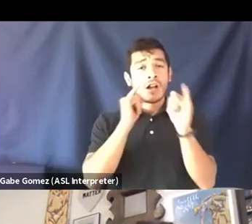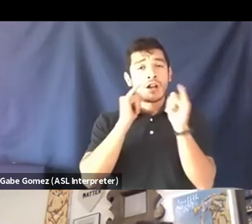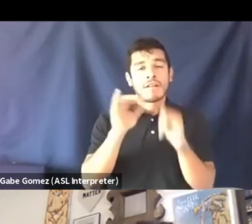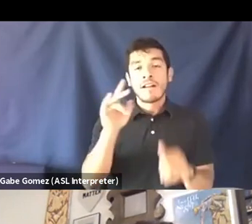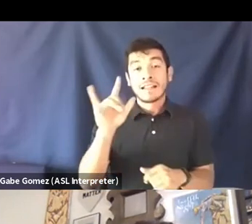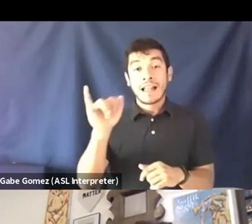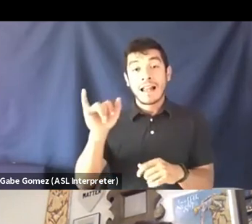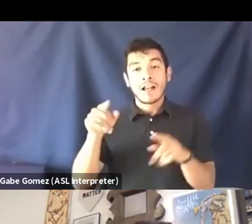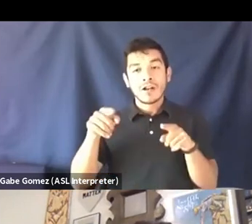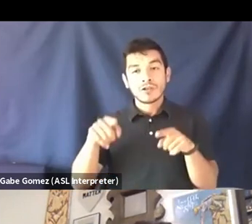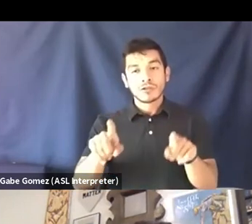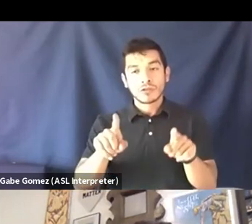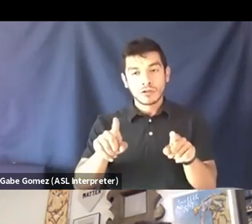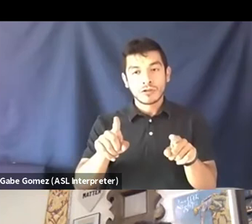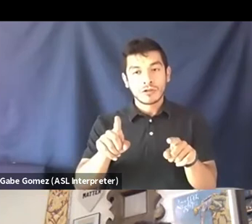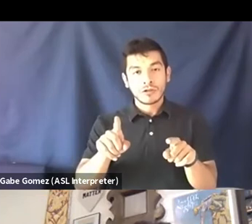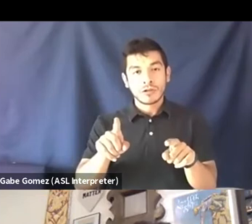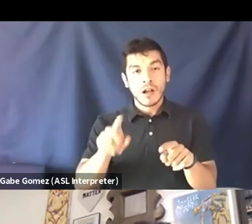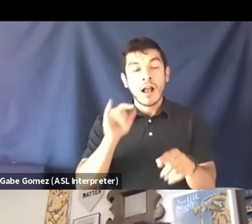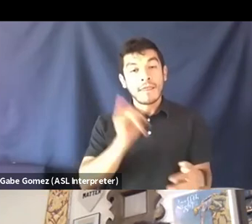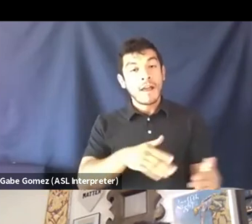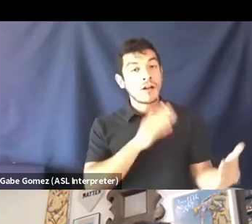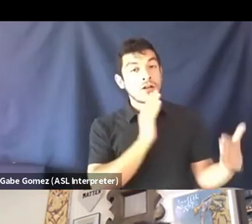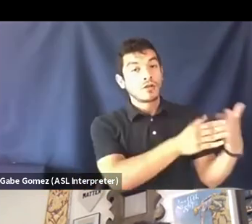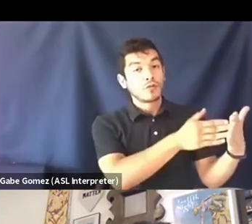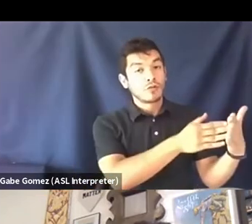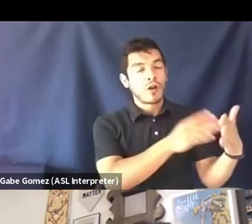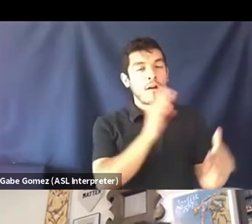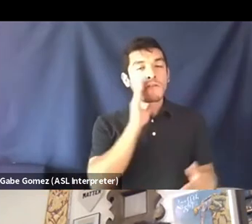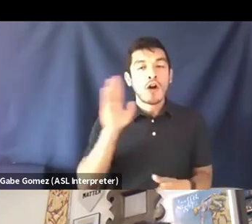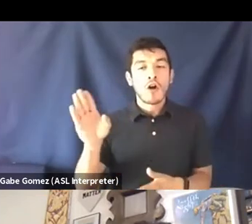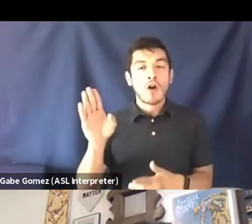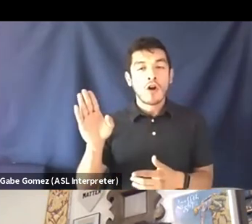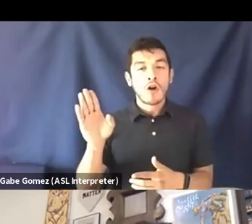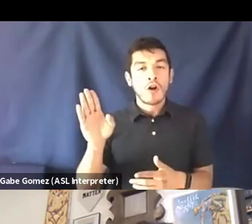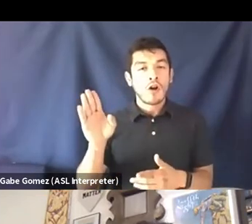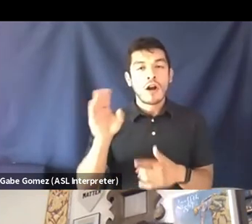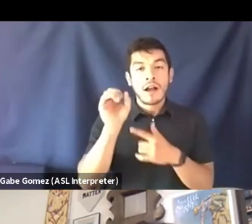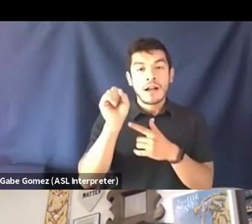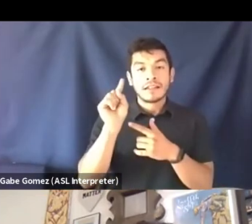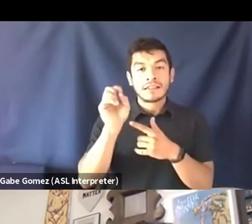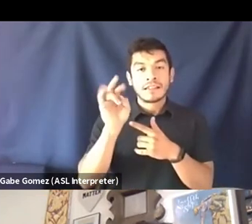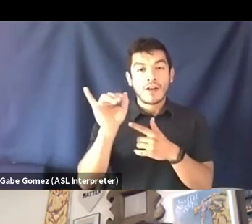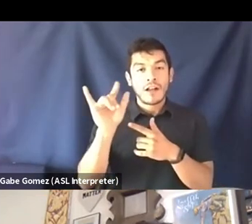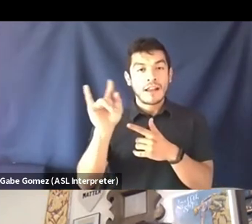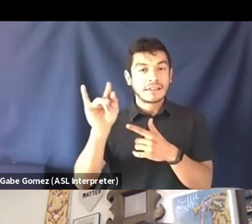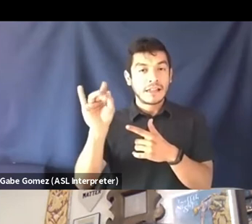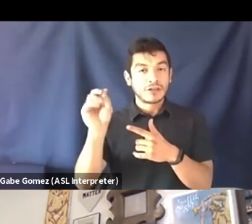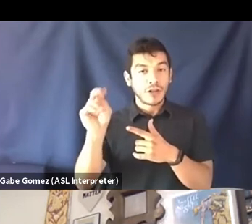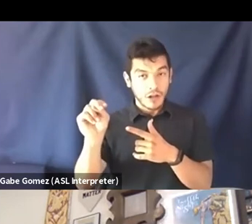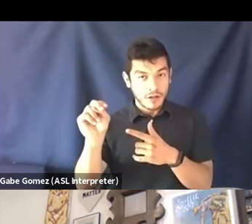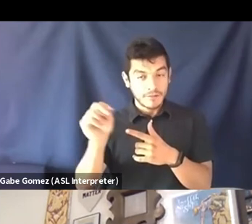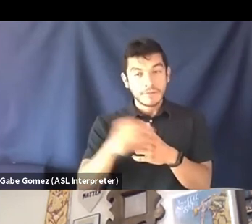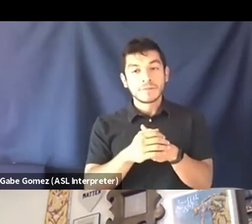during the lawsuit for her sterilization, and we go back to that a couple of times, and you get to see